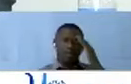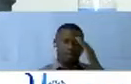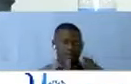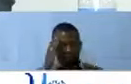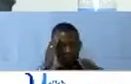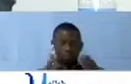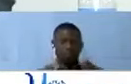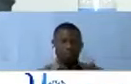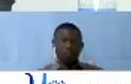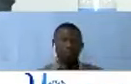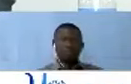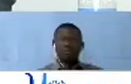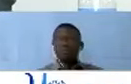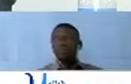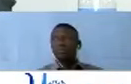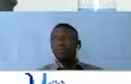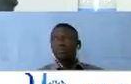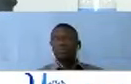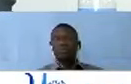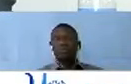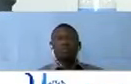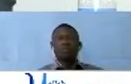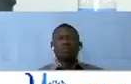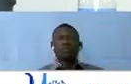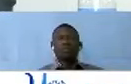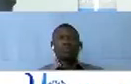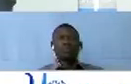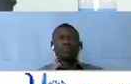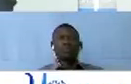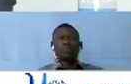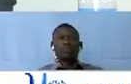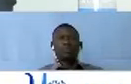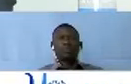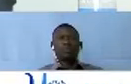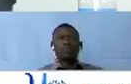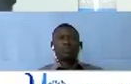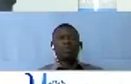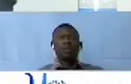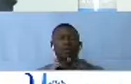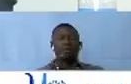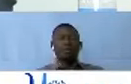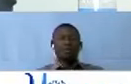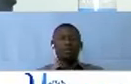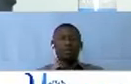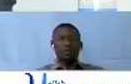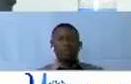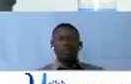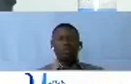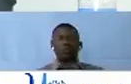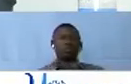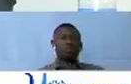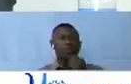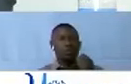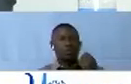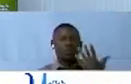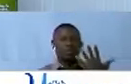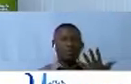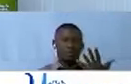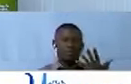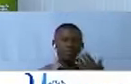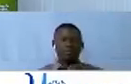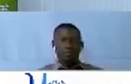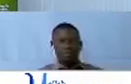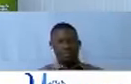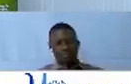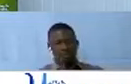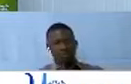much. Baraka. Thank you very much. And after 2005, Mm-hmm. 2005, I was